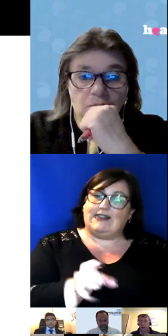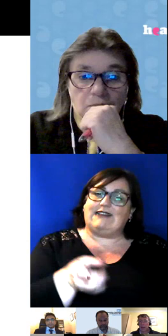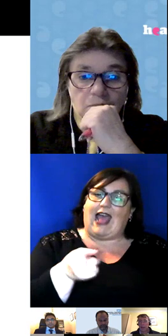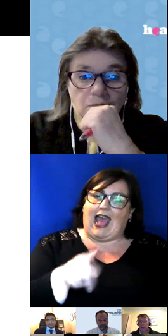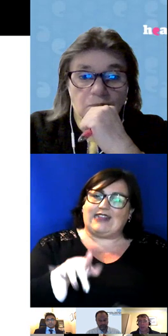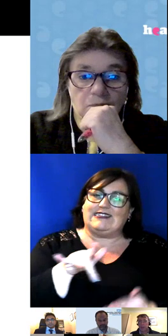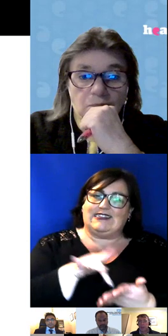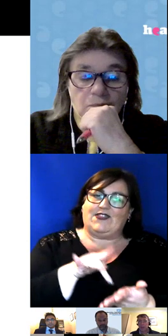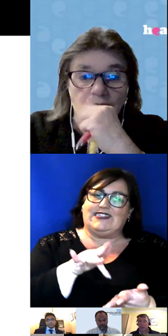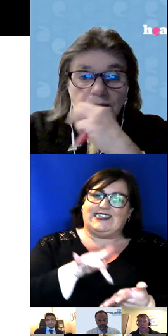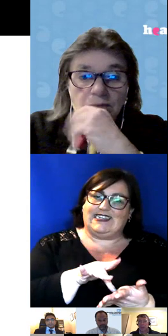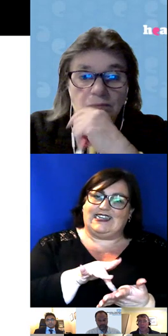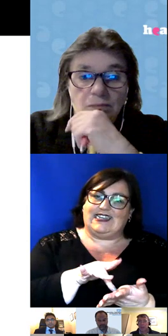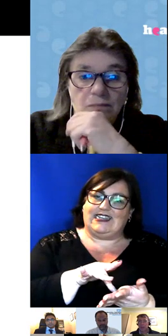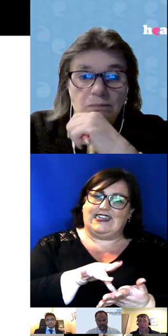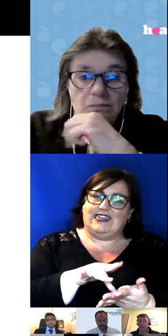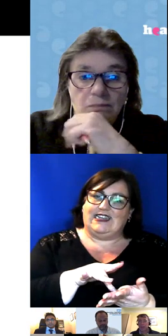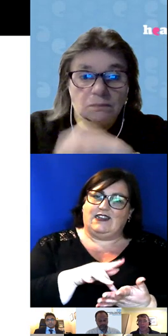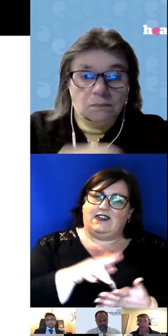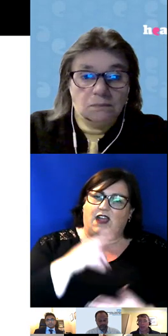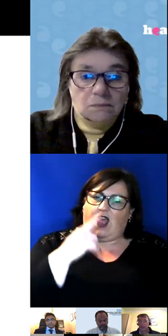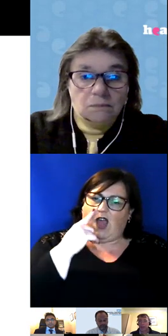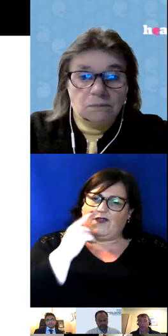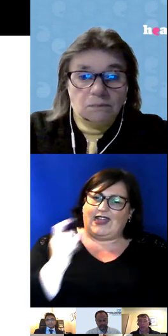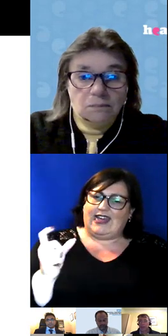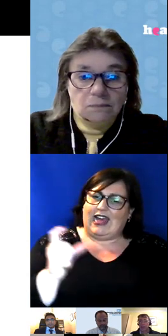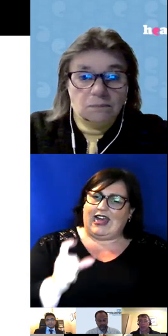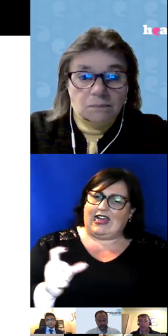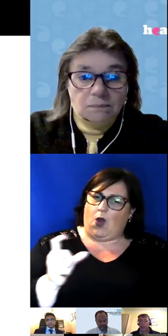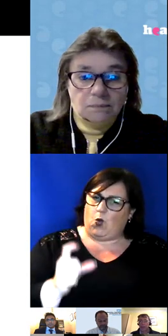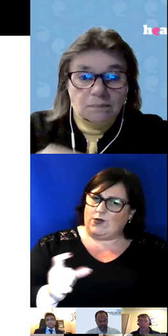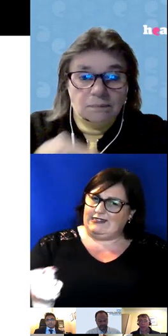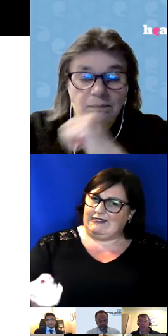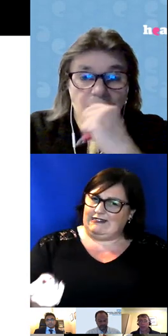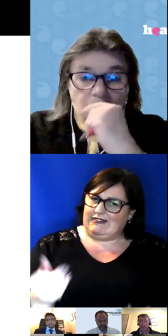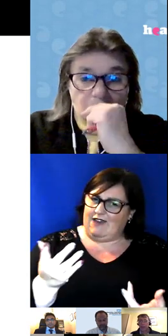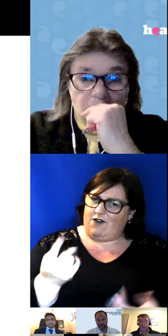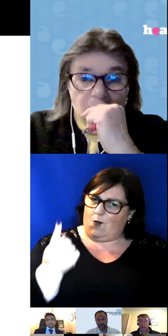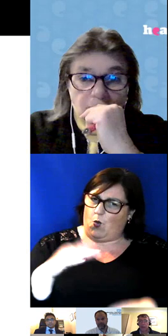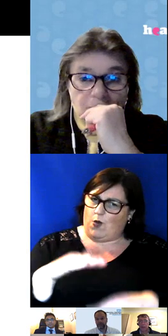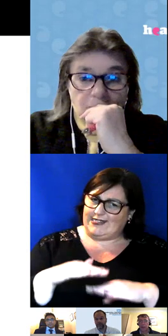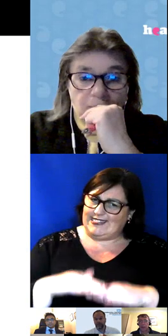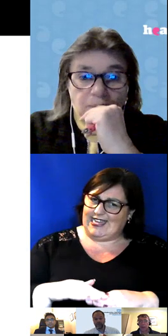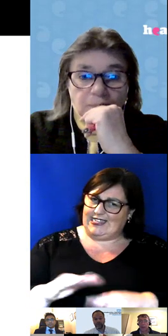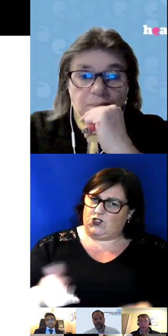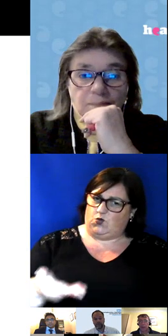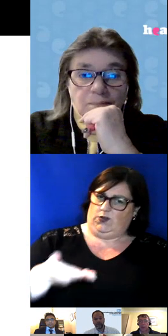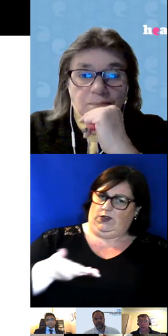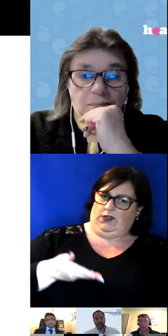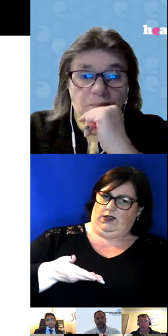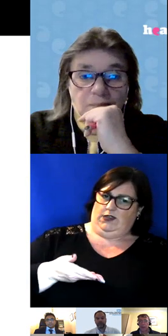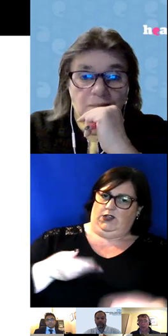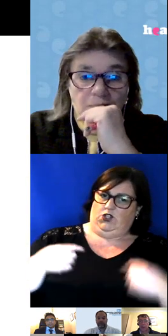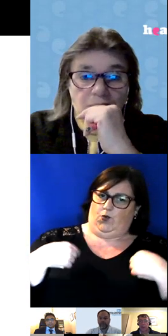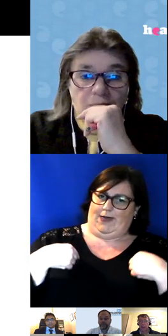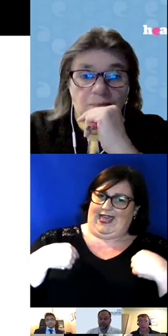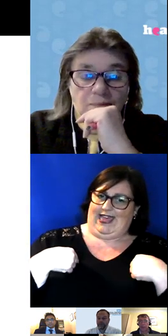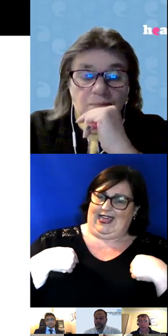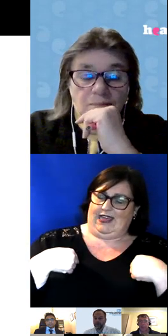I guess the county gave up one of their seats for that, for which I'm grateful. But rather than it just being upper tier